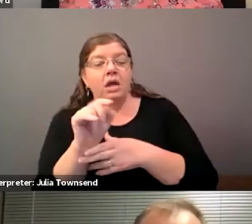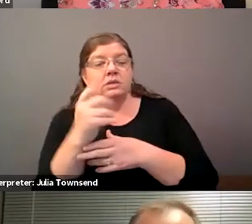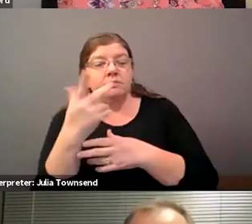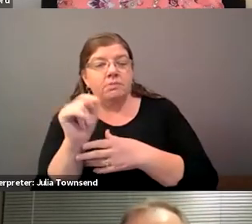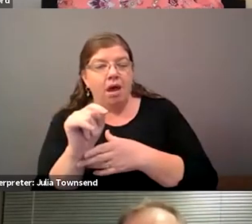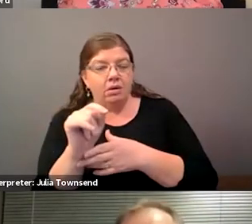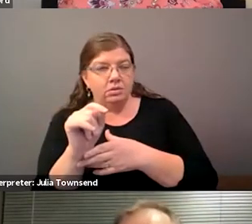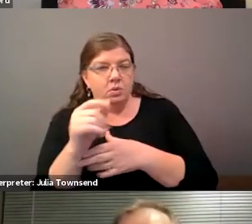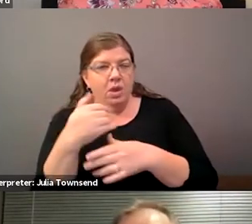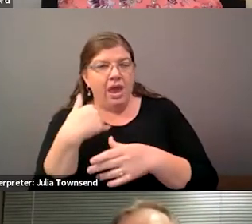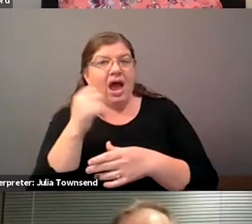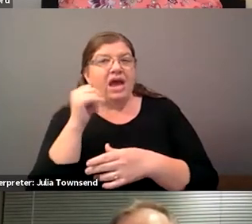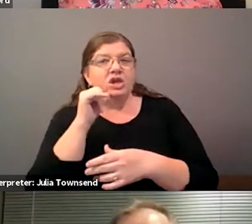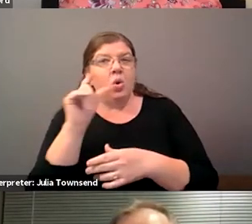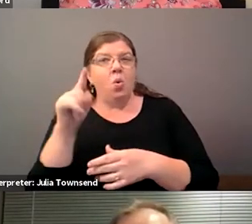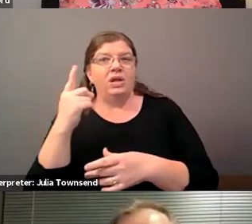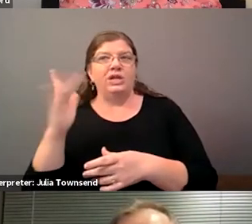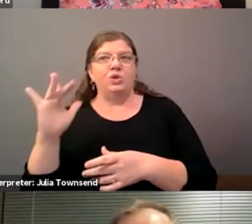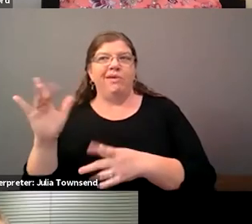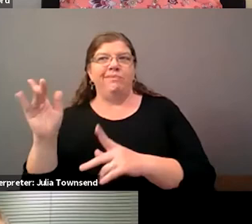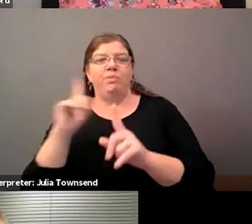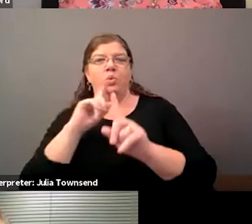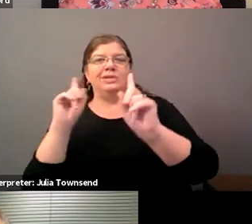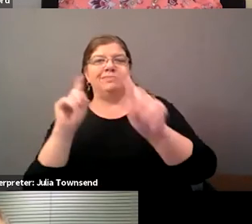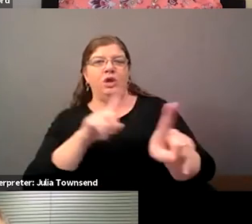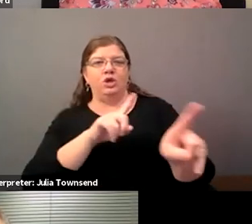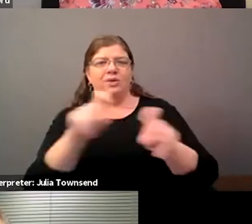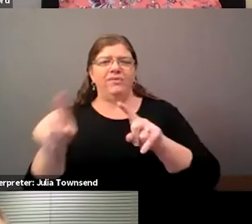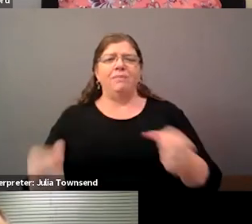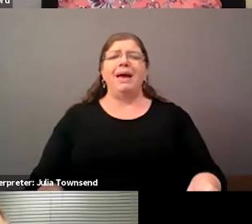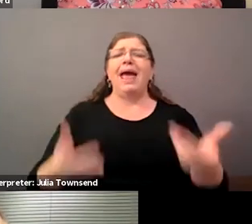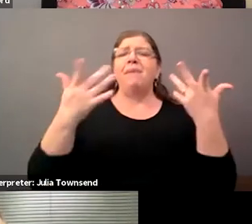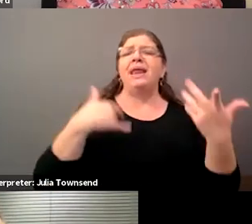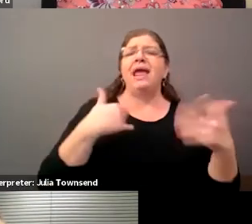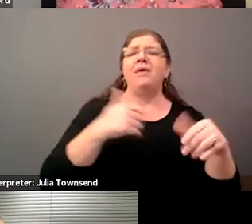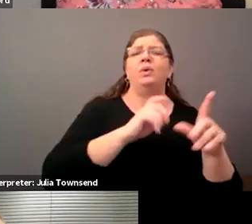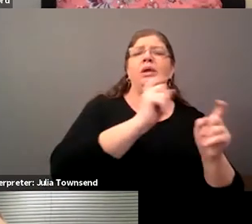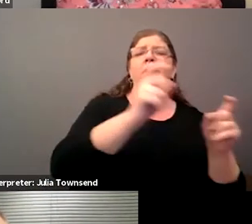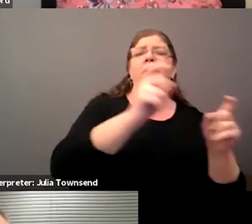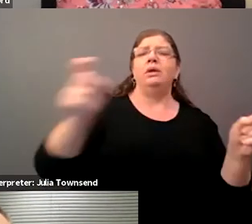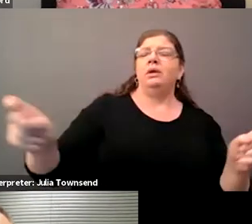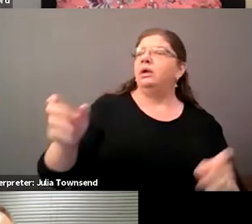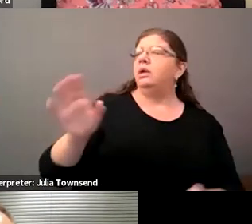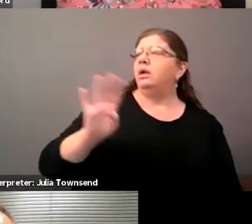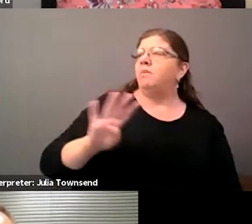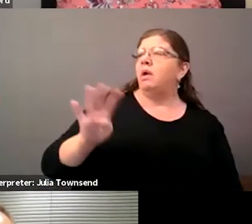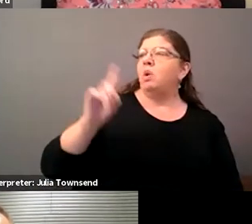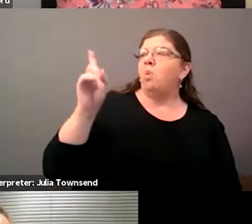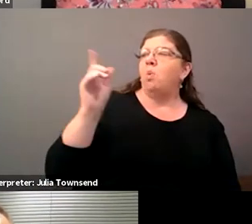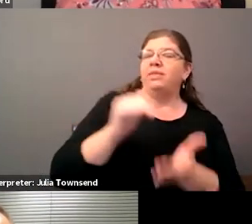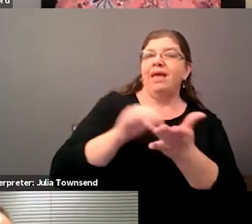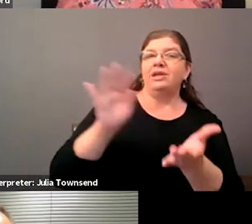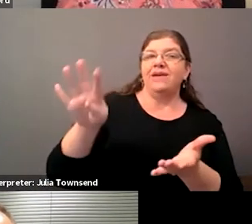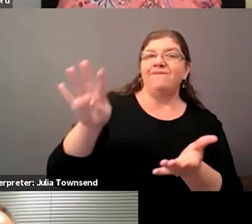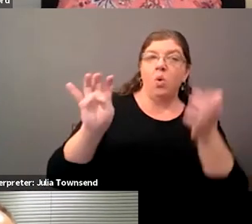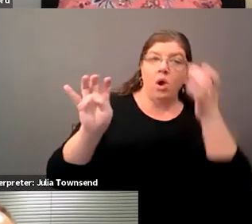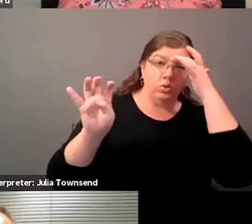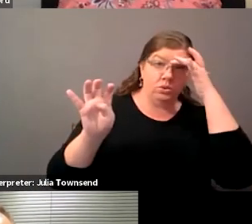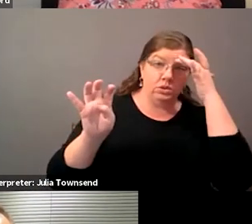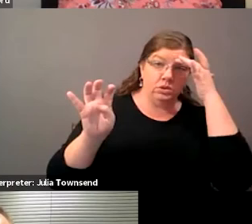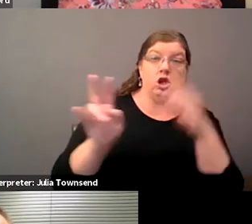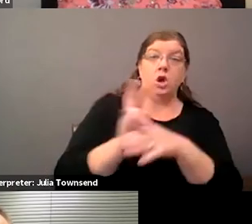only 25 responded to the survey but how many are out there we have approximately 1400 out there being